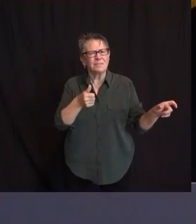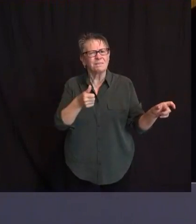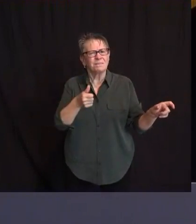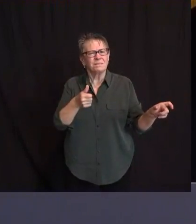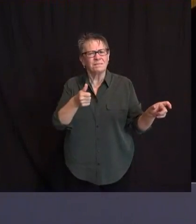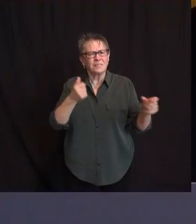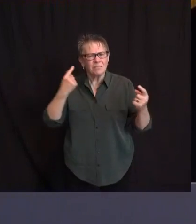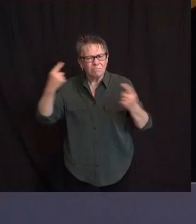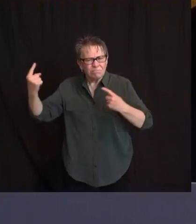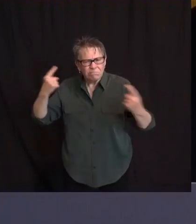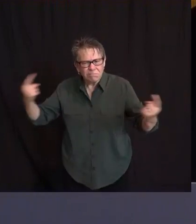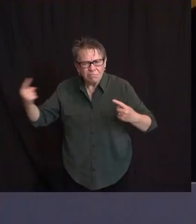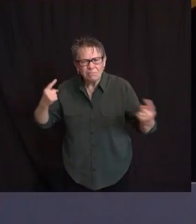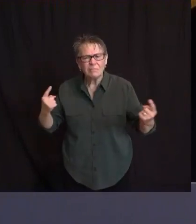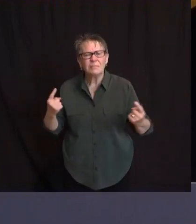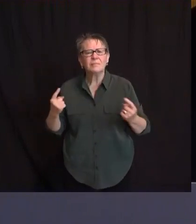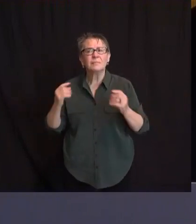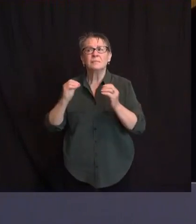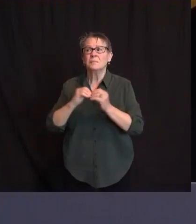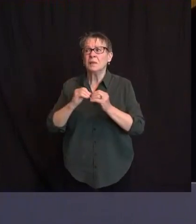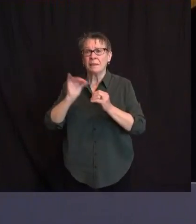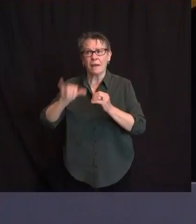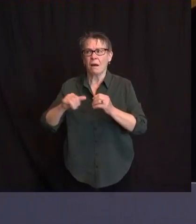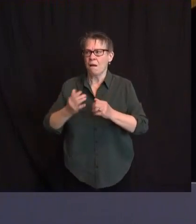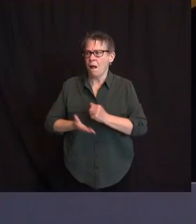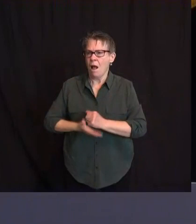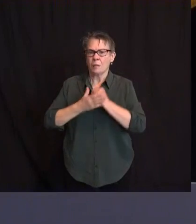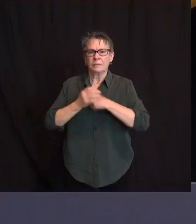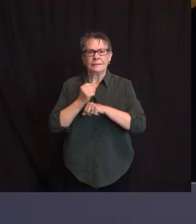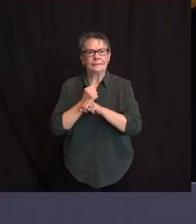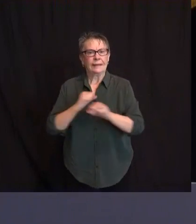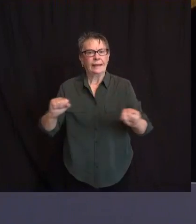7 laboratories sending us COVID-19 results,